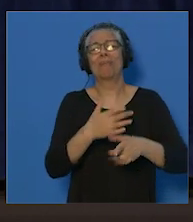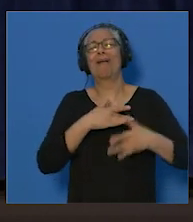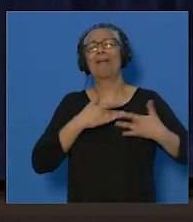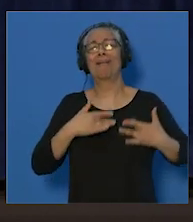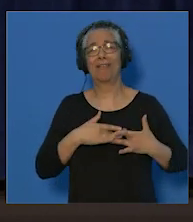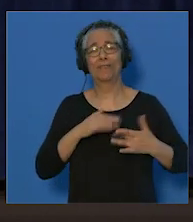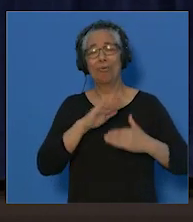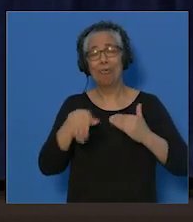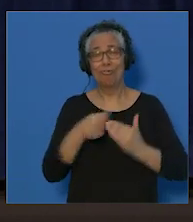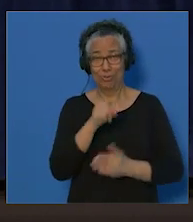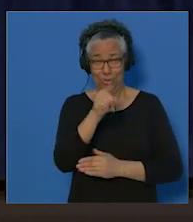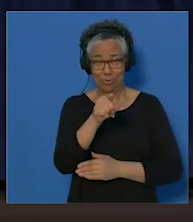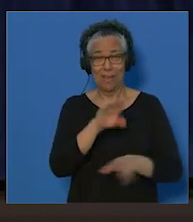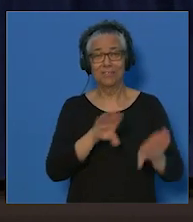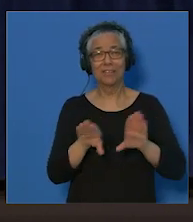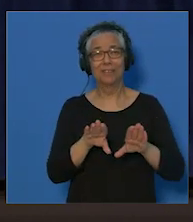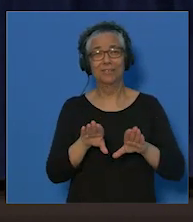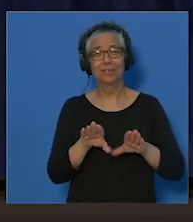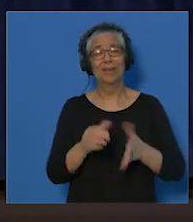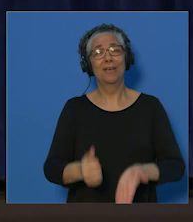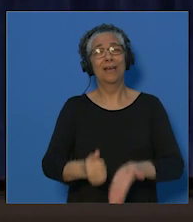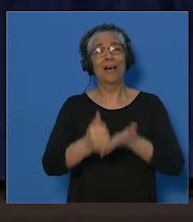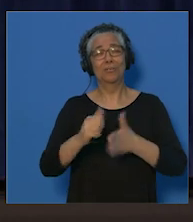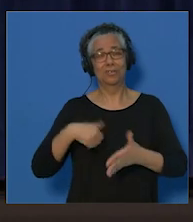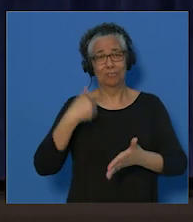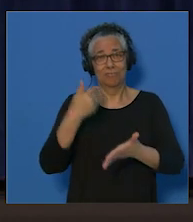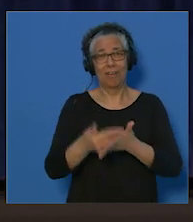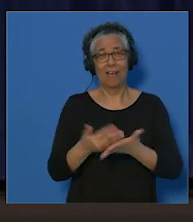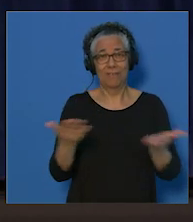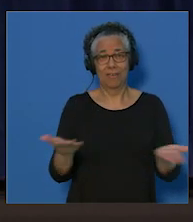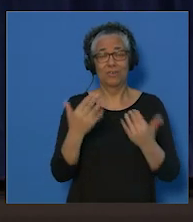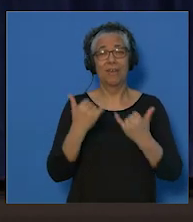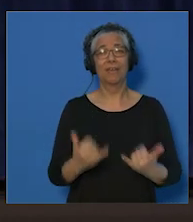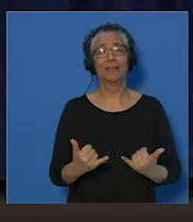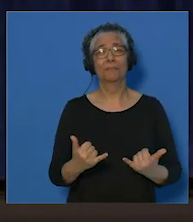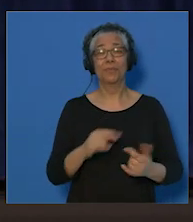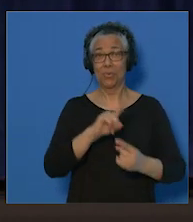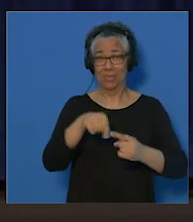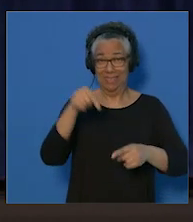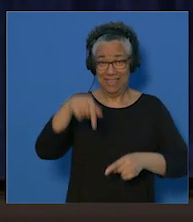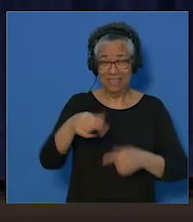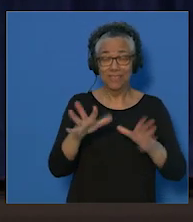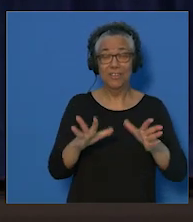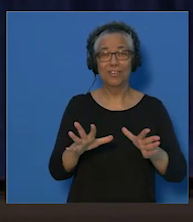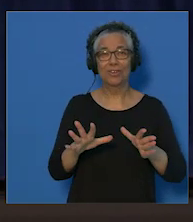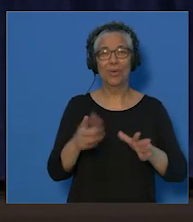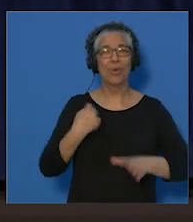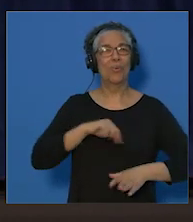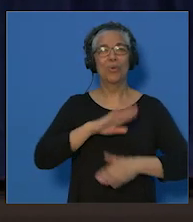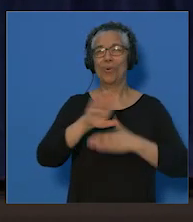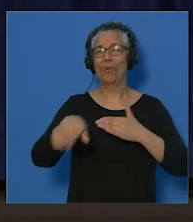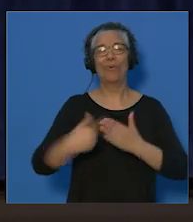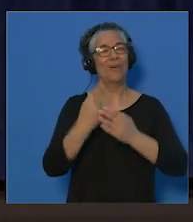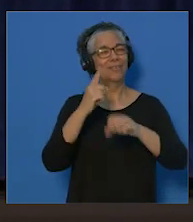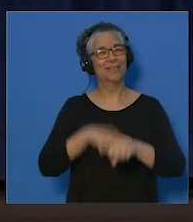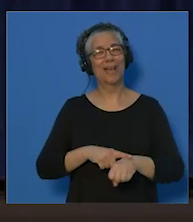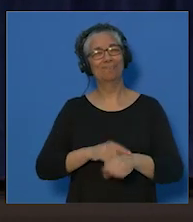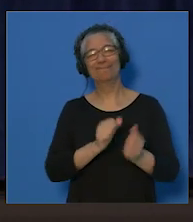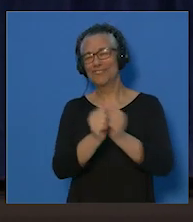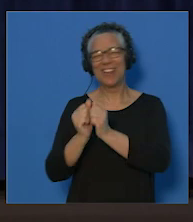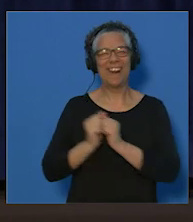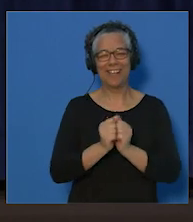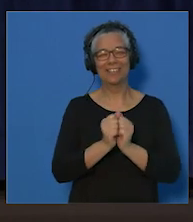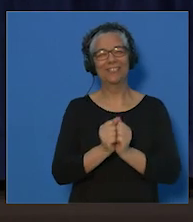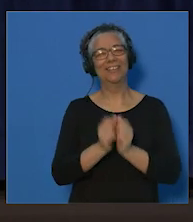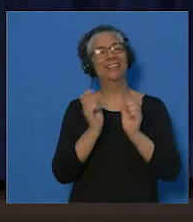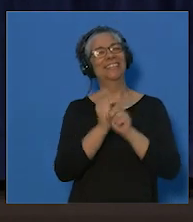everything that you've done to get us to where we are today. When this is over, we will all have a time to collectively celebrate, but